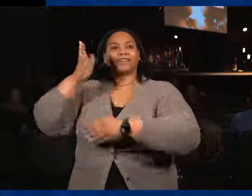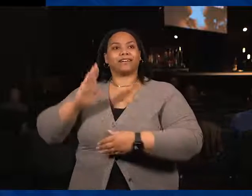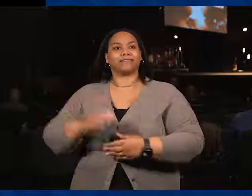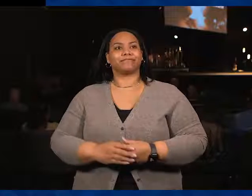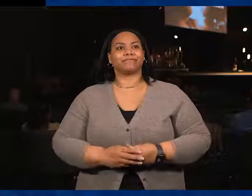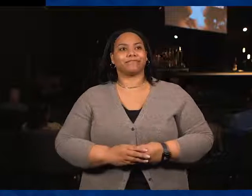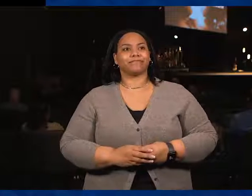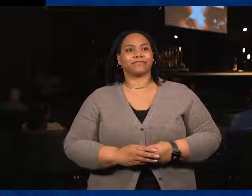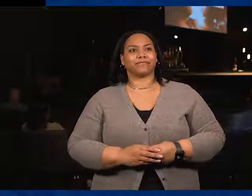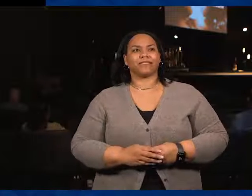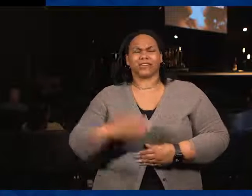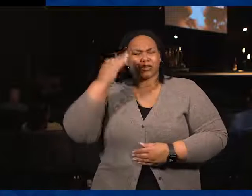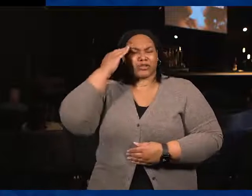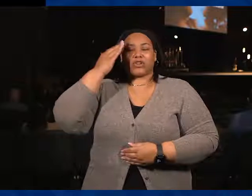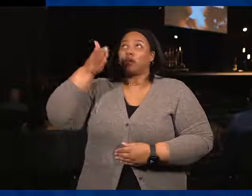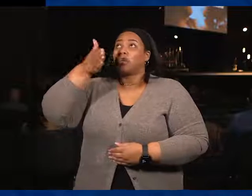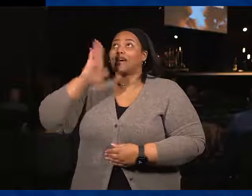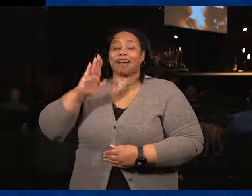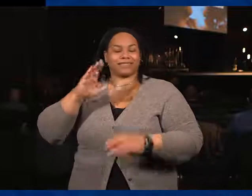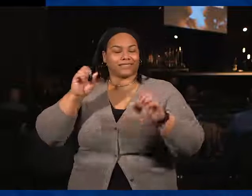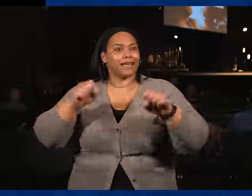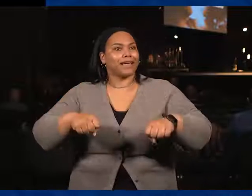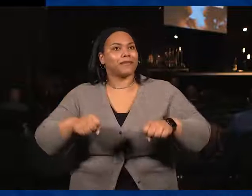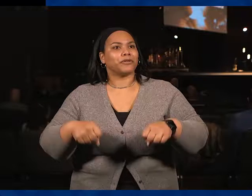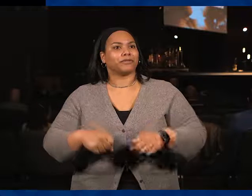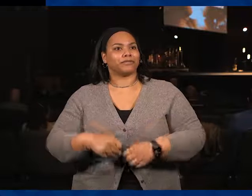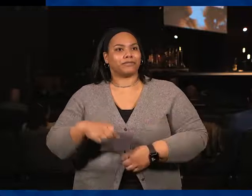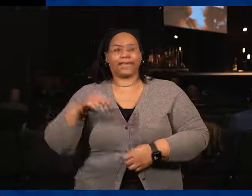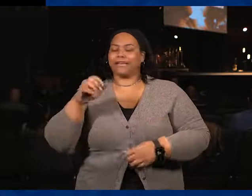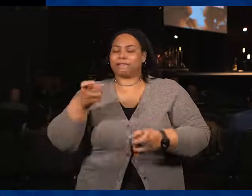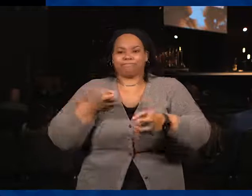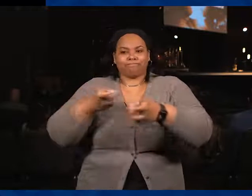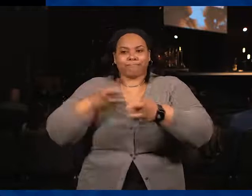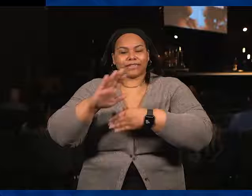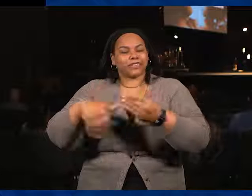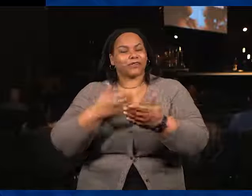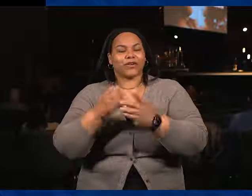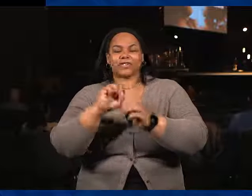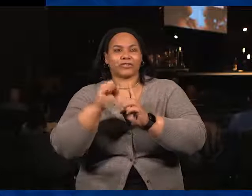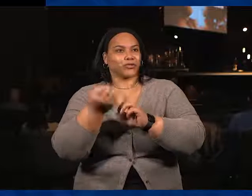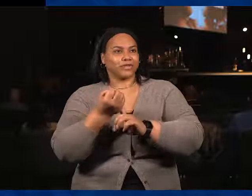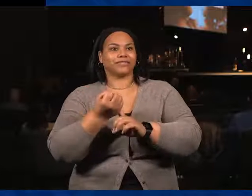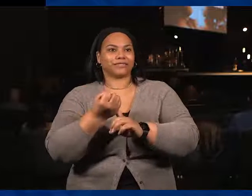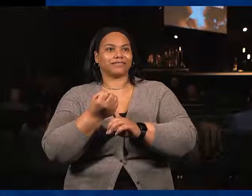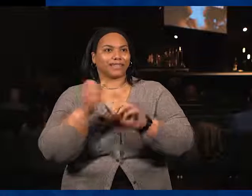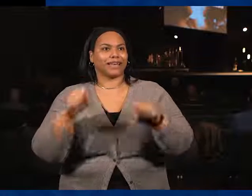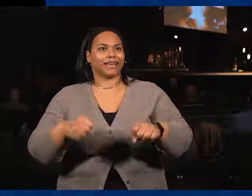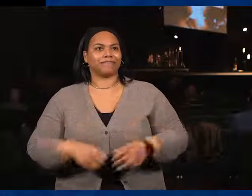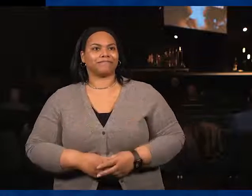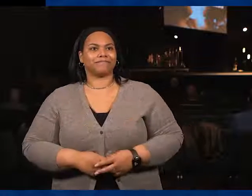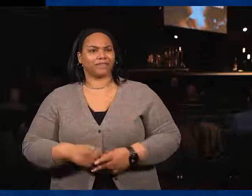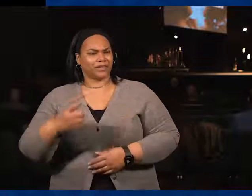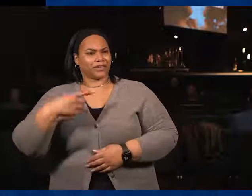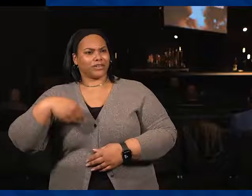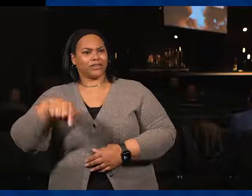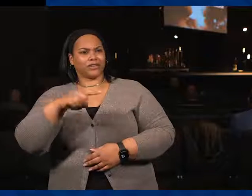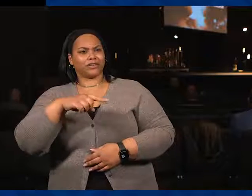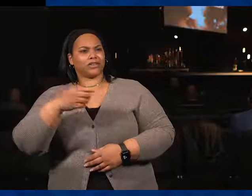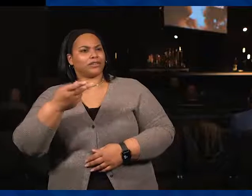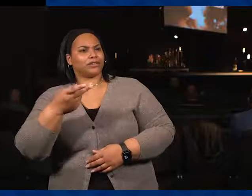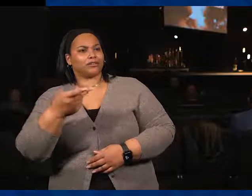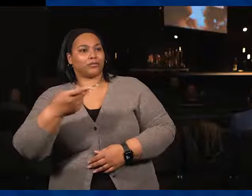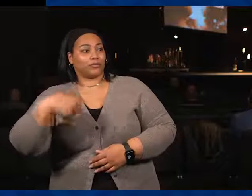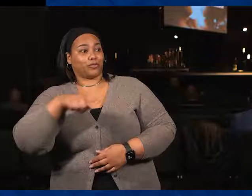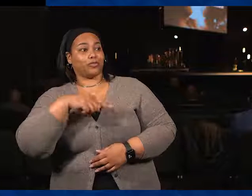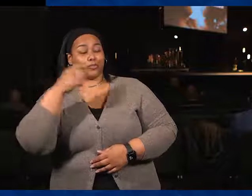knowing that God is able to handle any situation you find yourself in." Do I have a witness? That you and I have to learn how